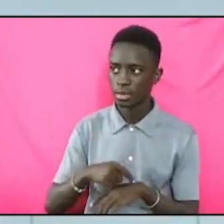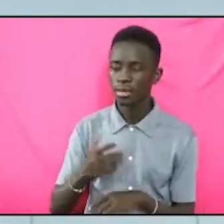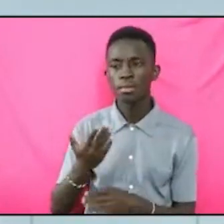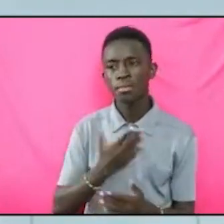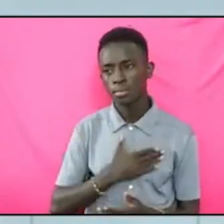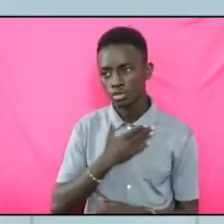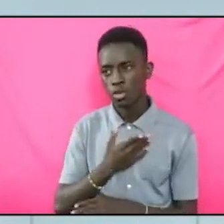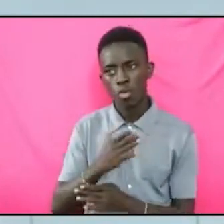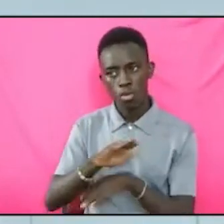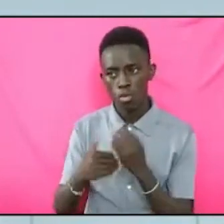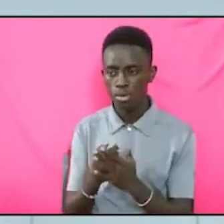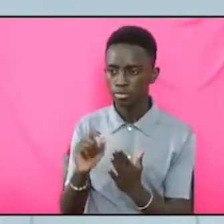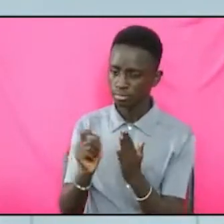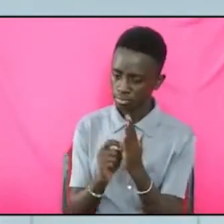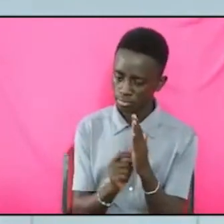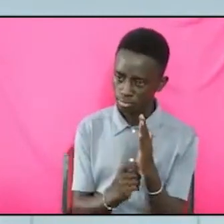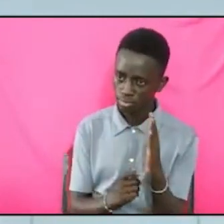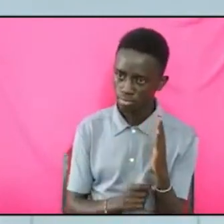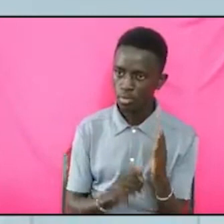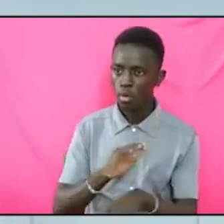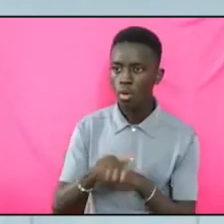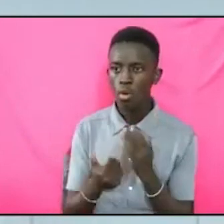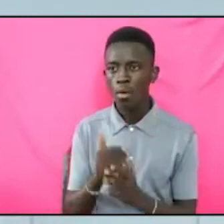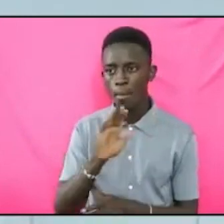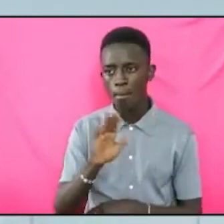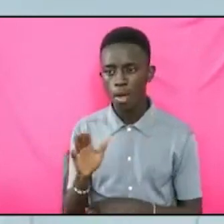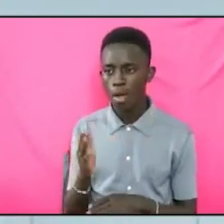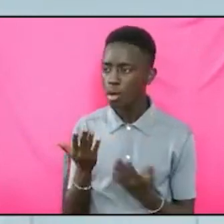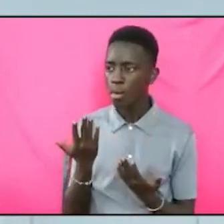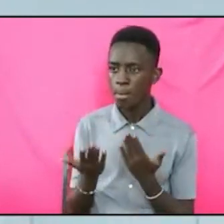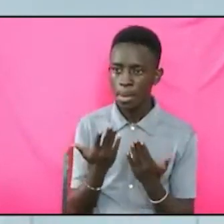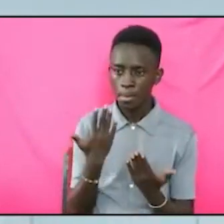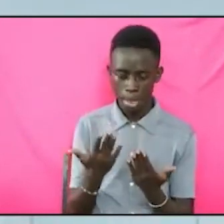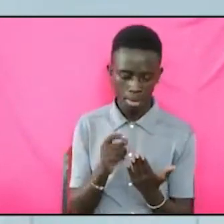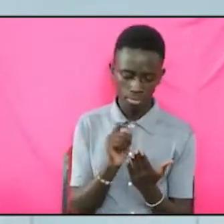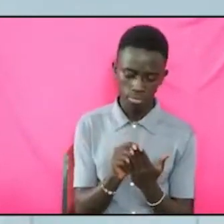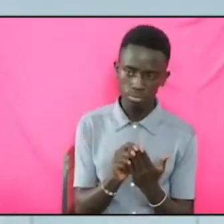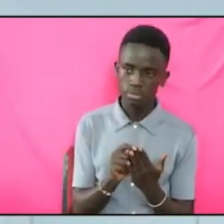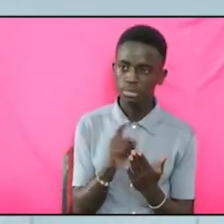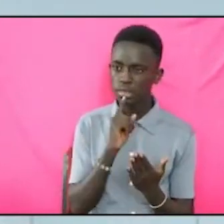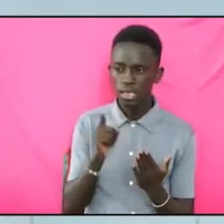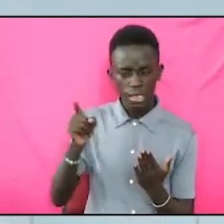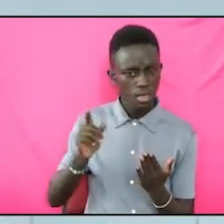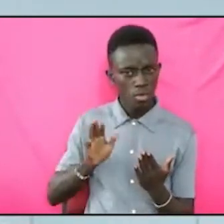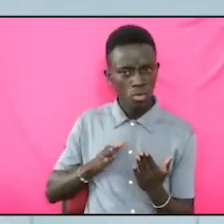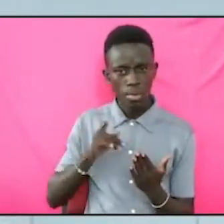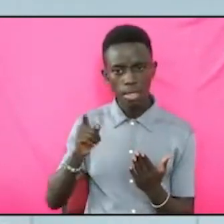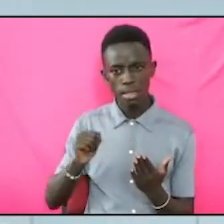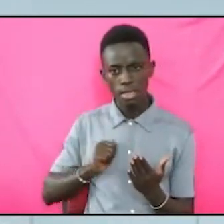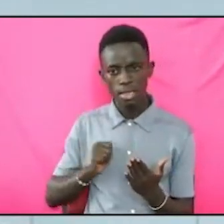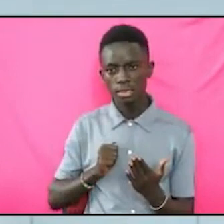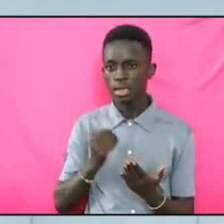down. Write down on your small piece of paper. You say, this man or this lady has, Lord, this